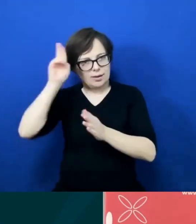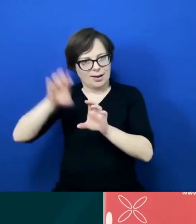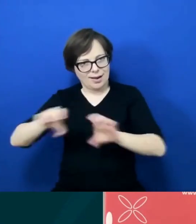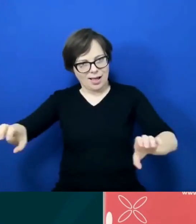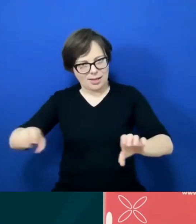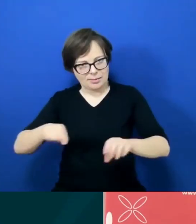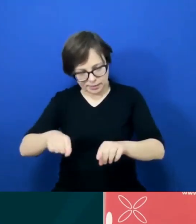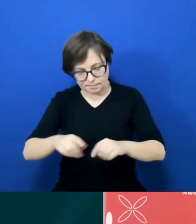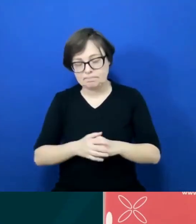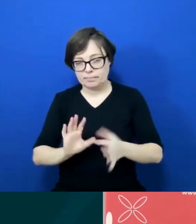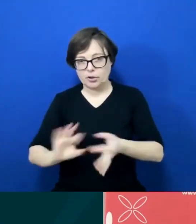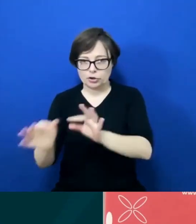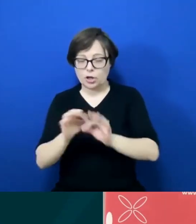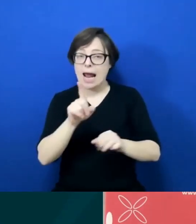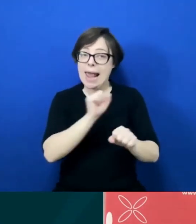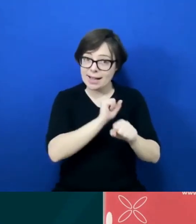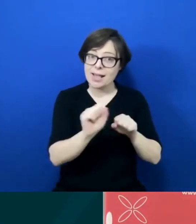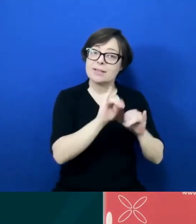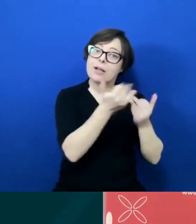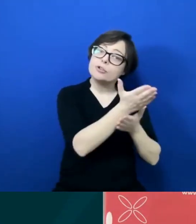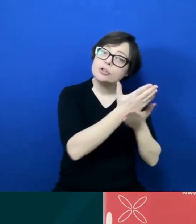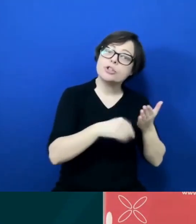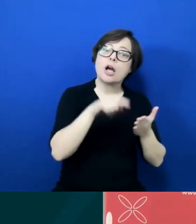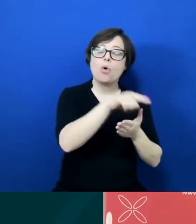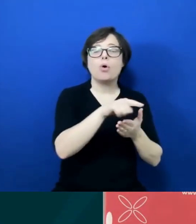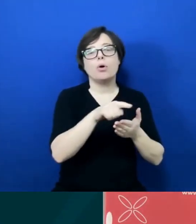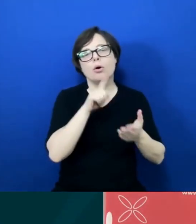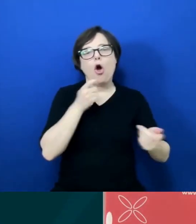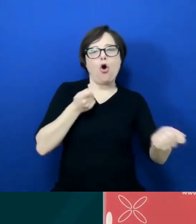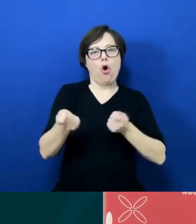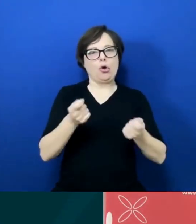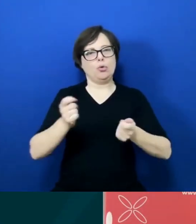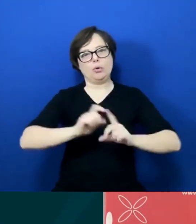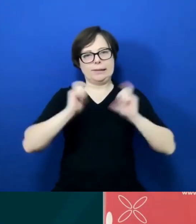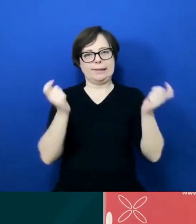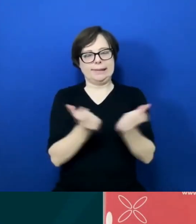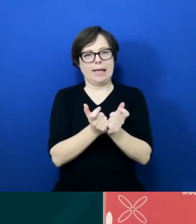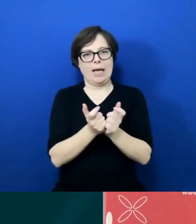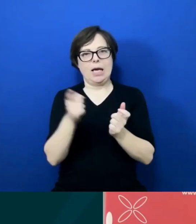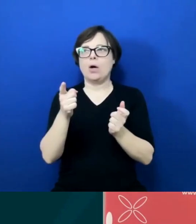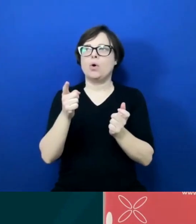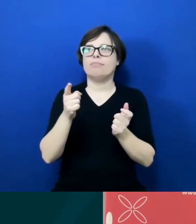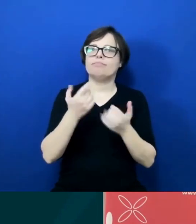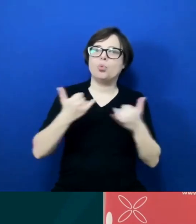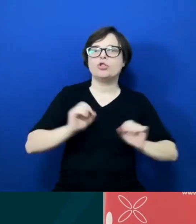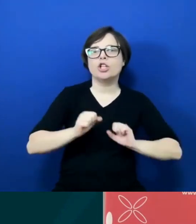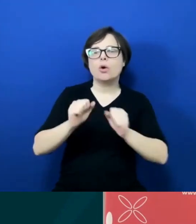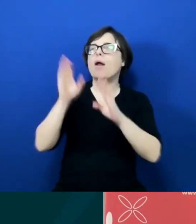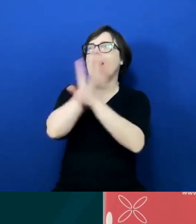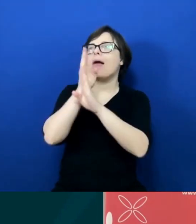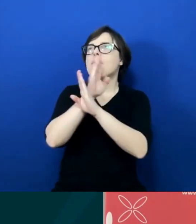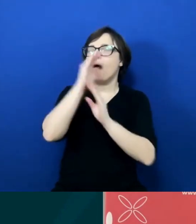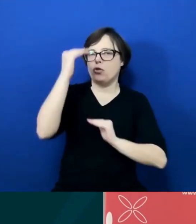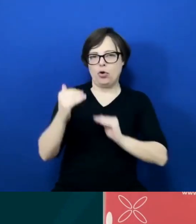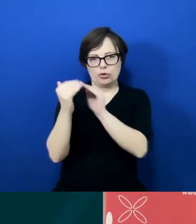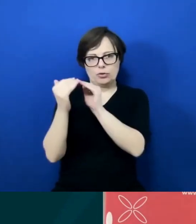planning department, but is there any unit that coordinates the activities of the climate